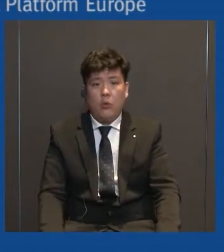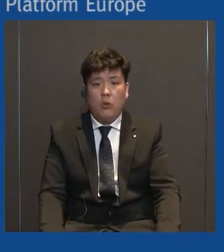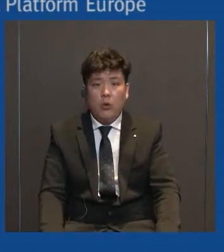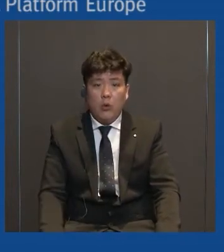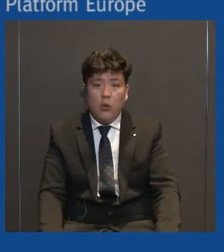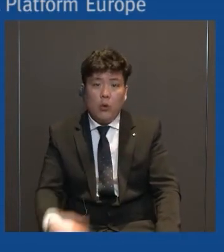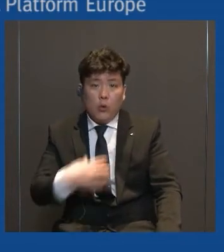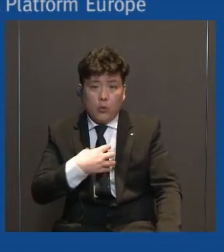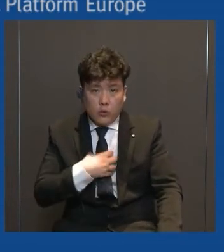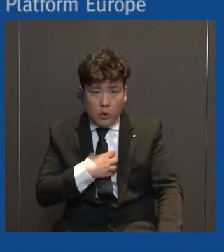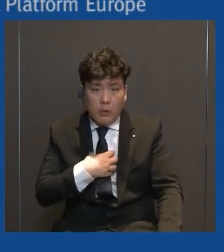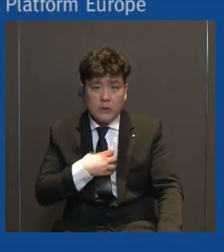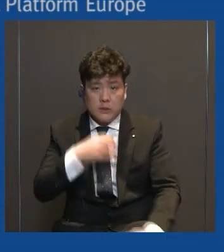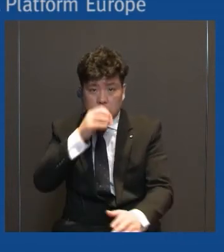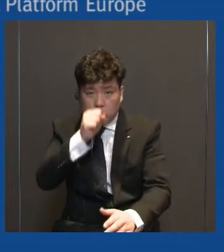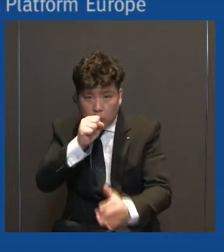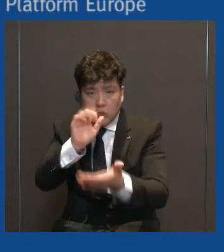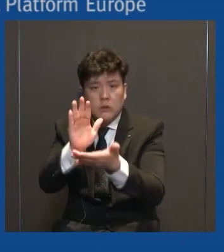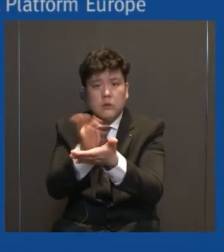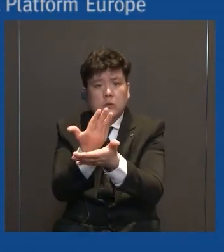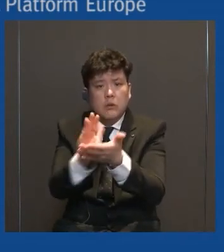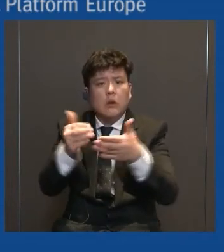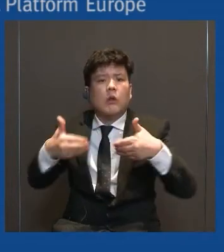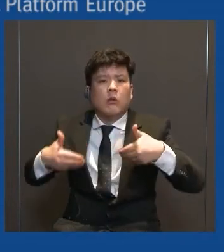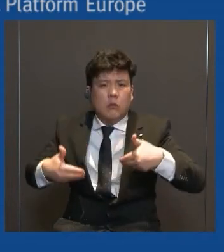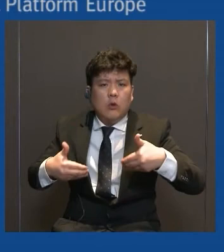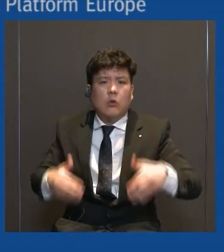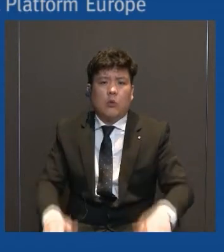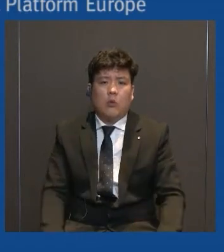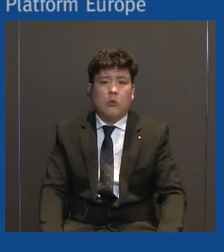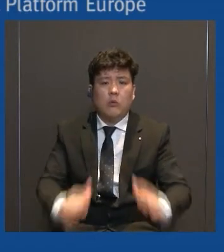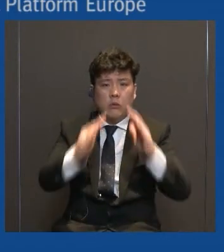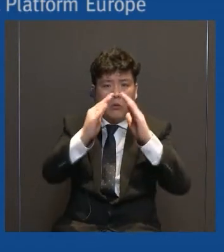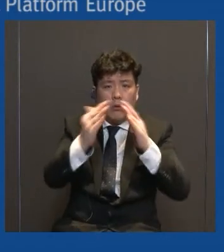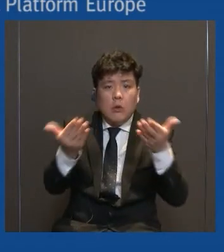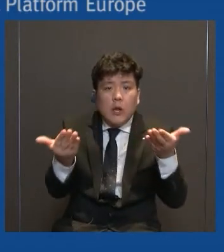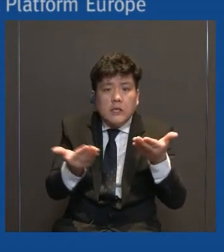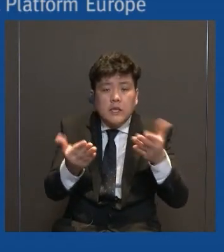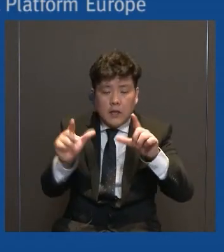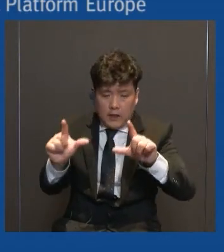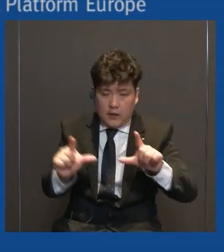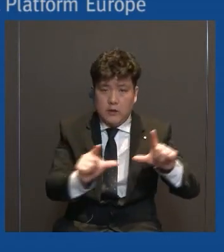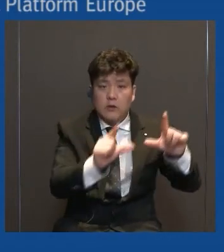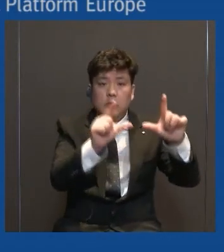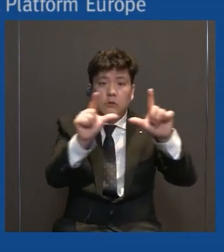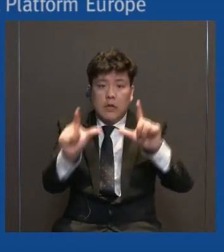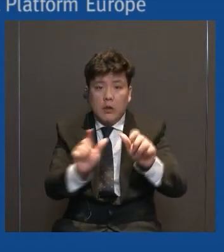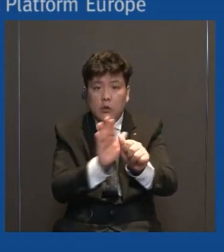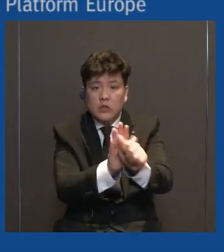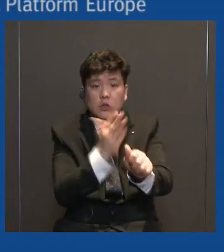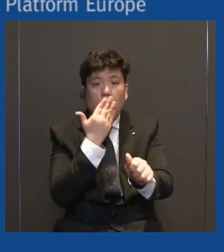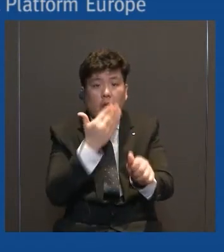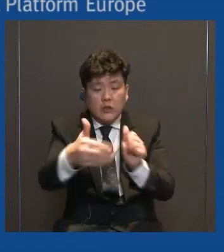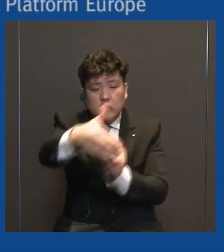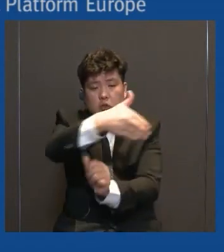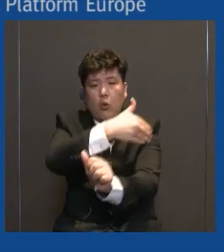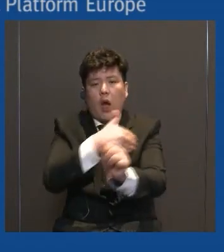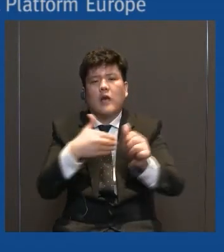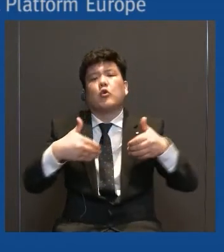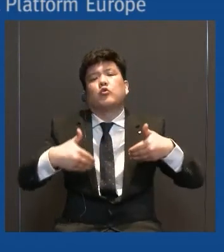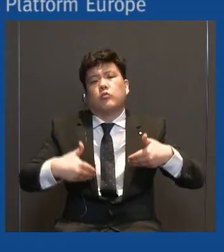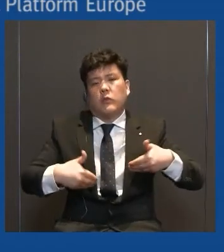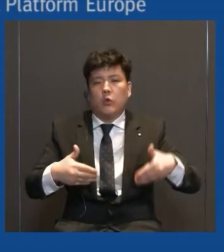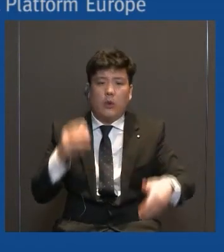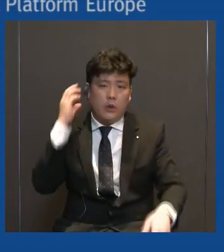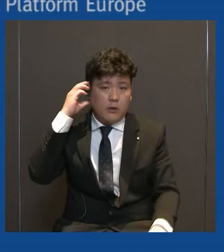possible for an individual to live it at home. So be it the range or the quality of the services, the societal barriers that create limitations, because